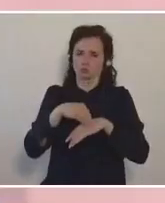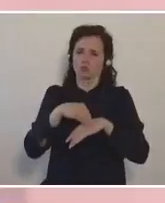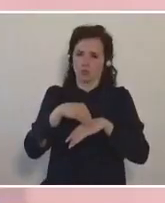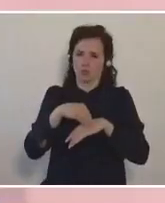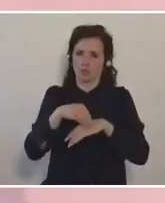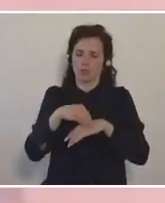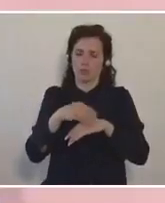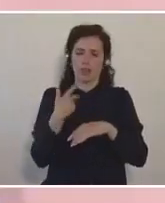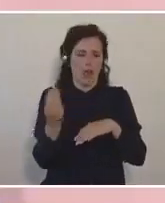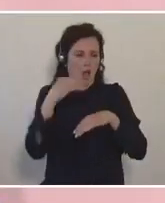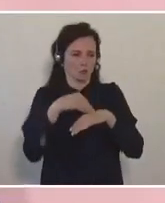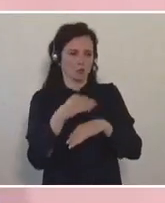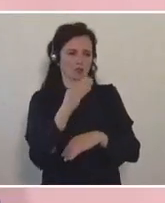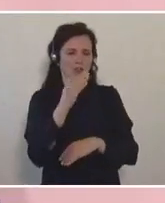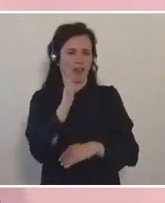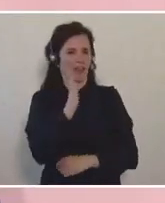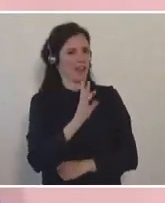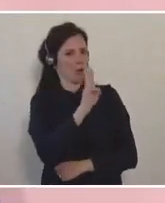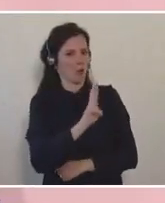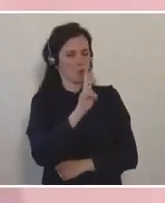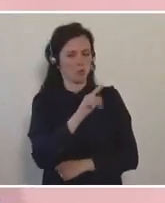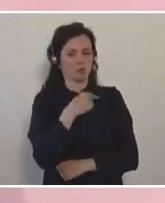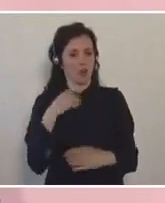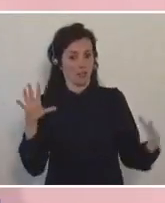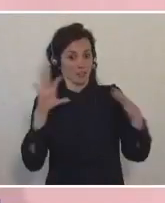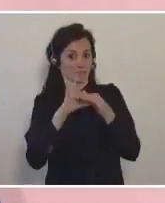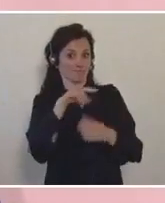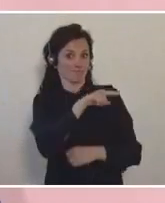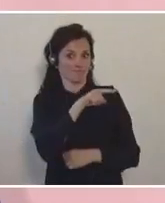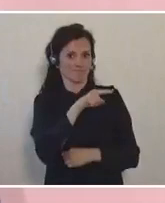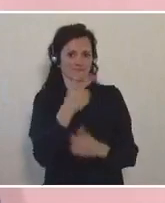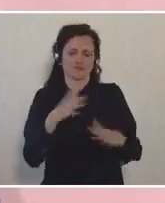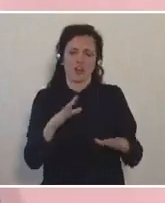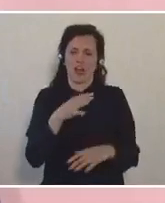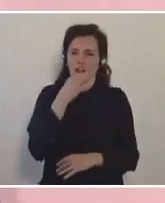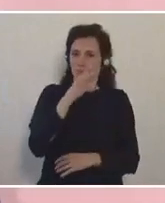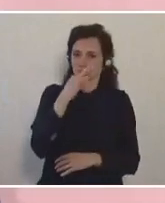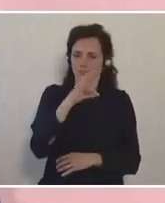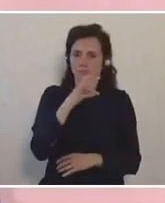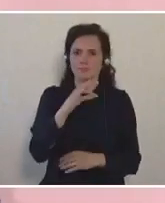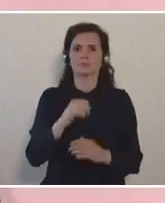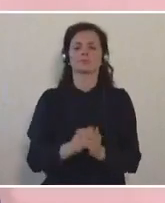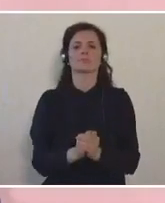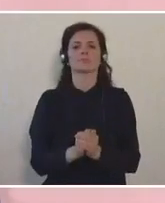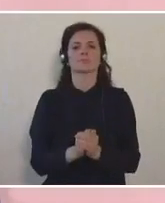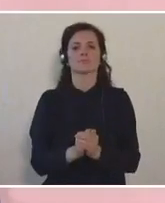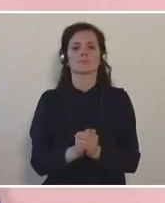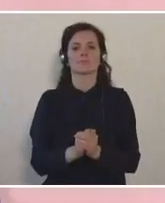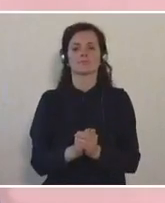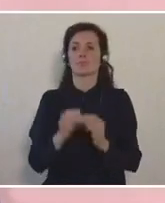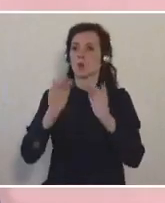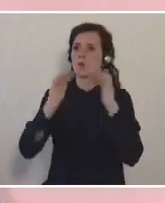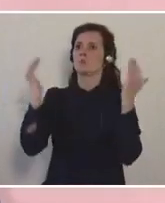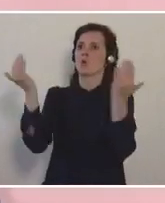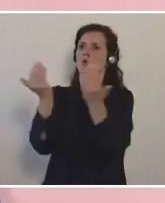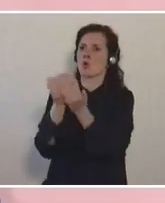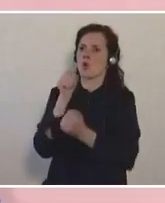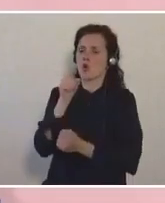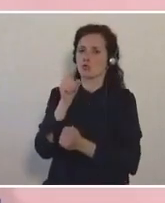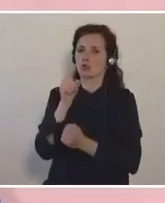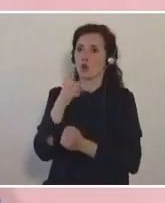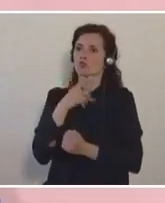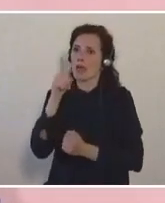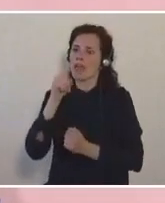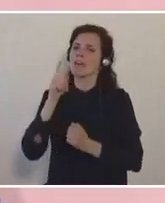is one part of the world that behaved just a little better than average, that was Europe. Even while